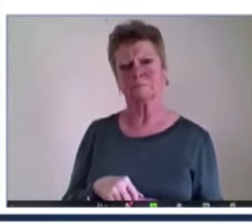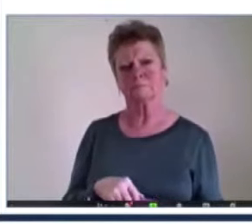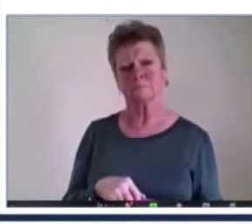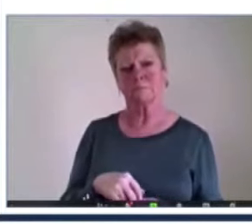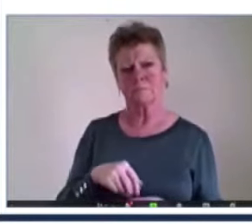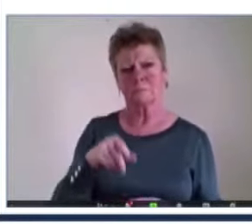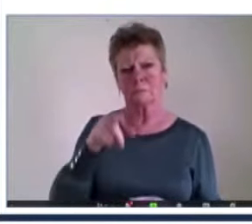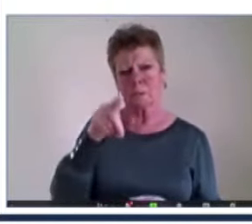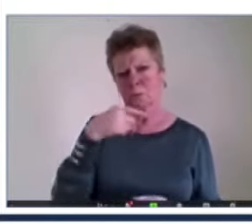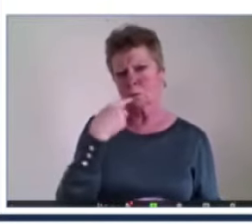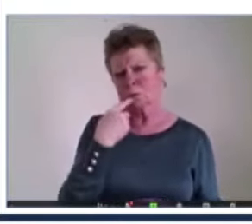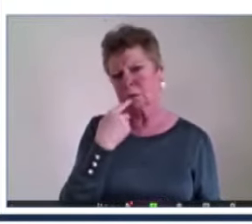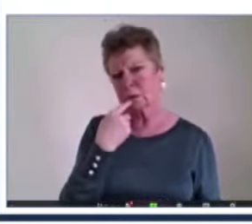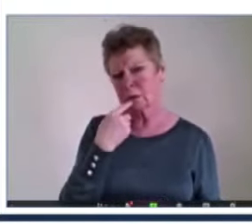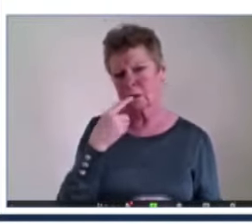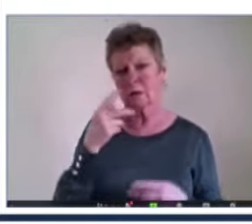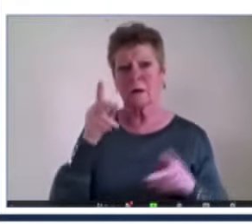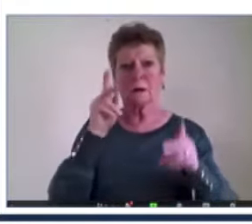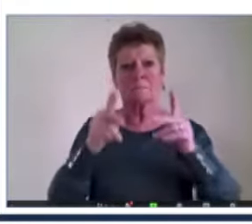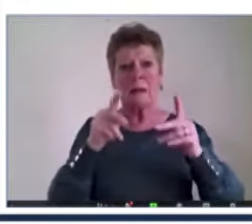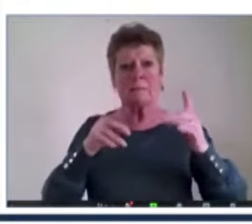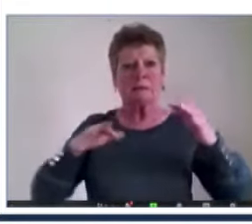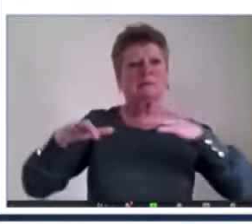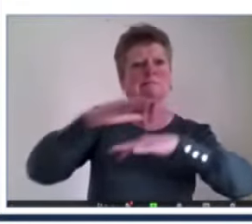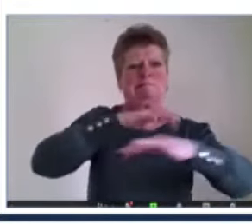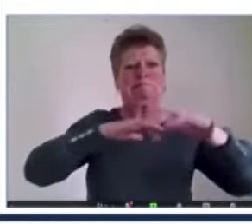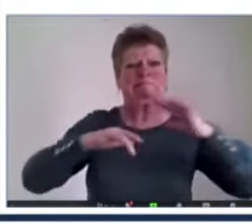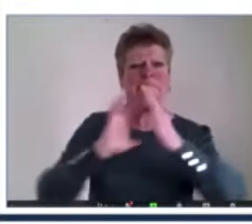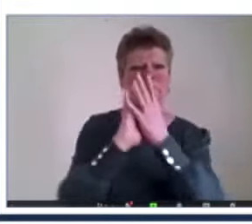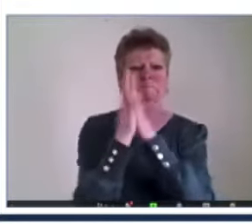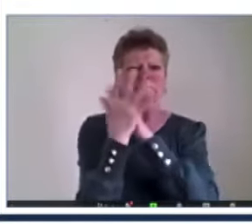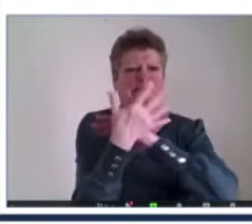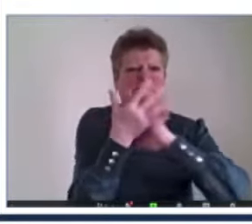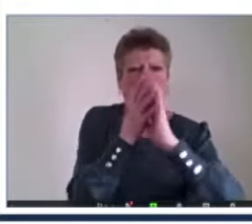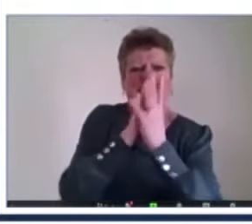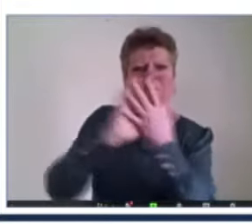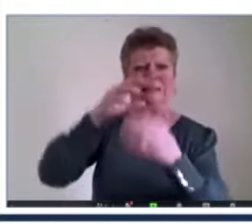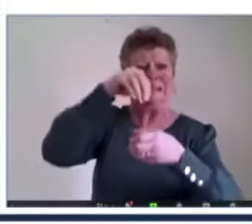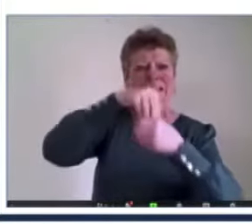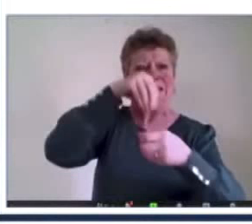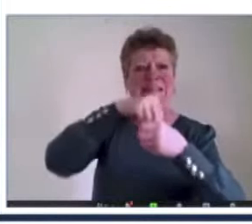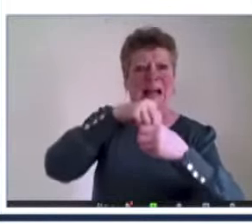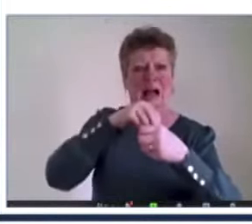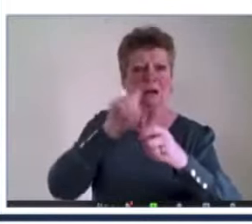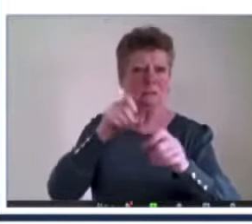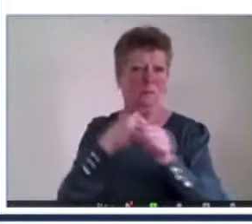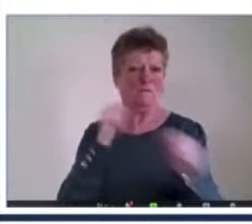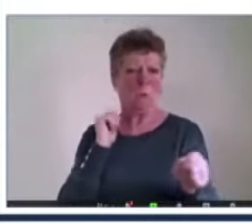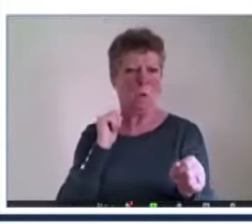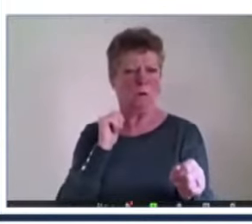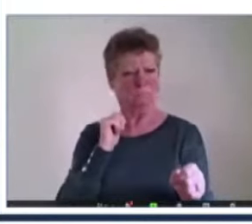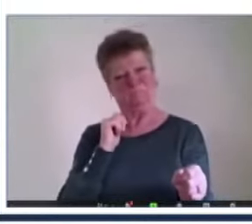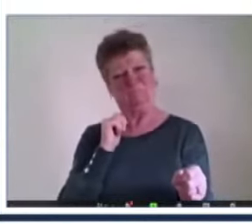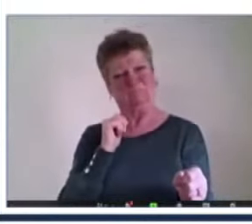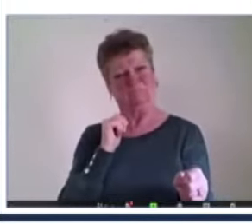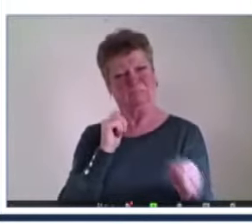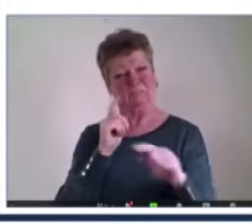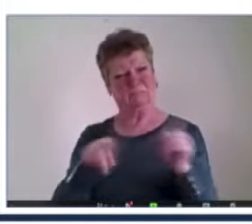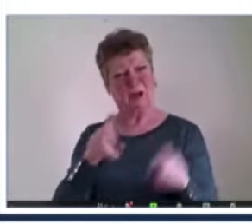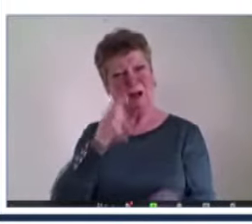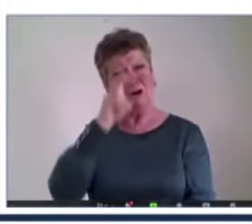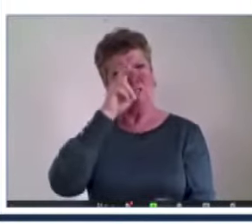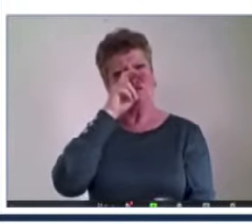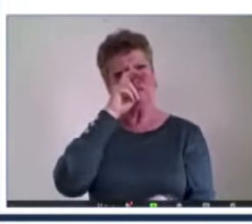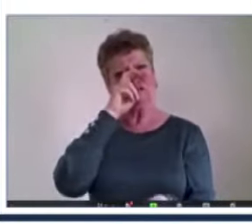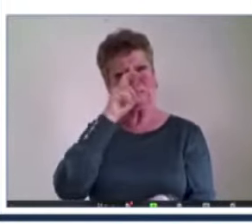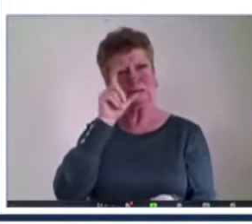should avoid crowded indoor places, and yet we are lifting all gathering restrictions